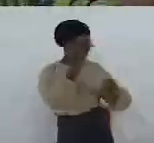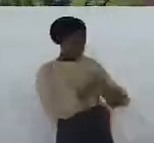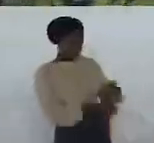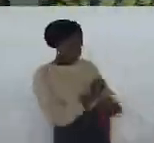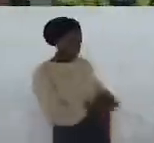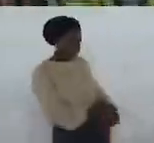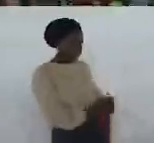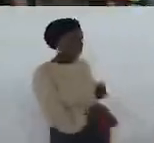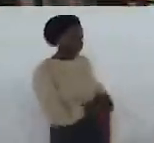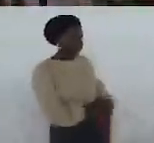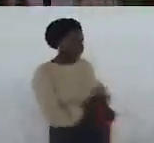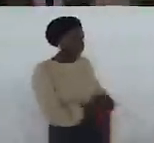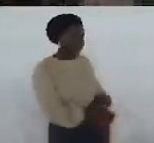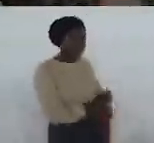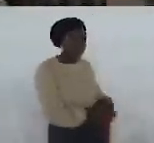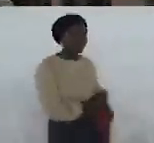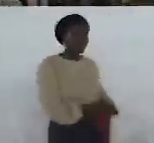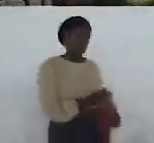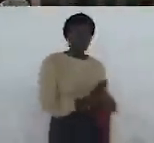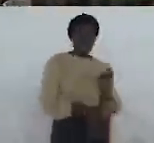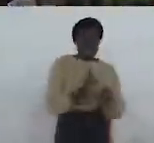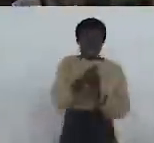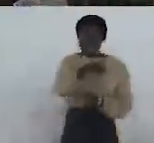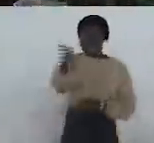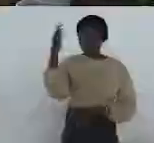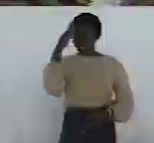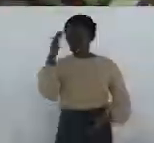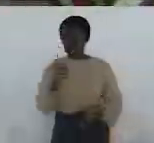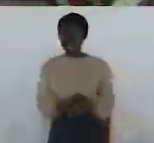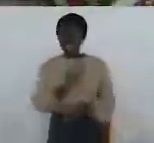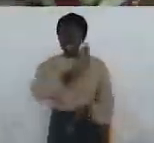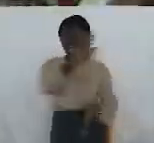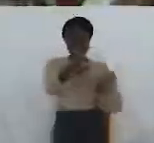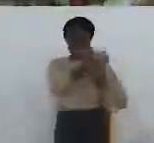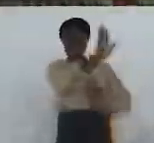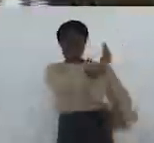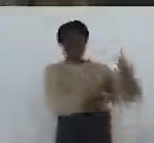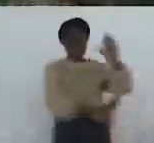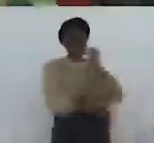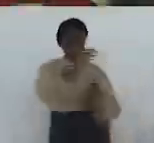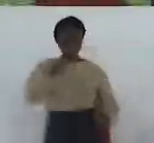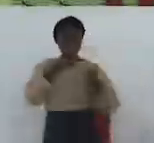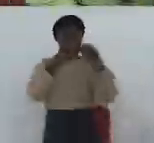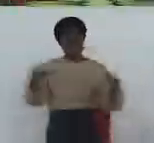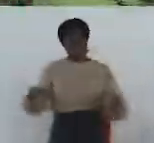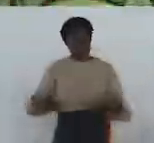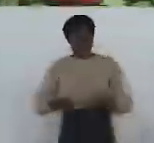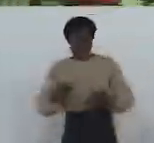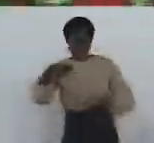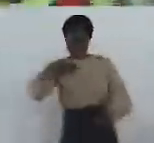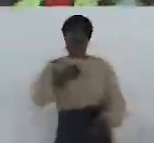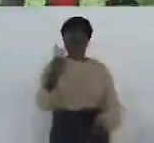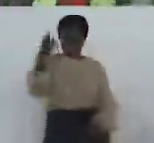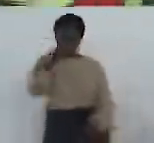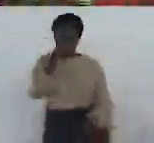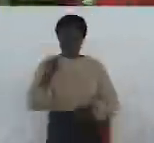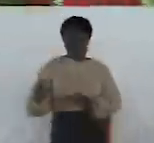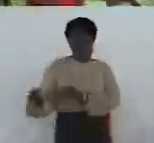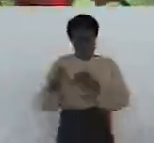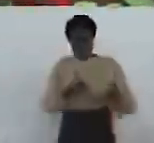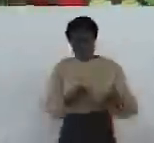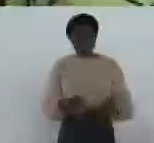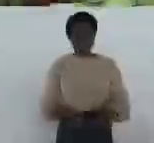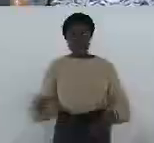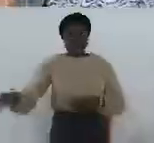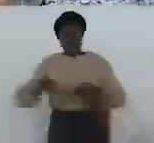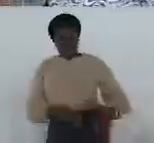Baba if you know that your is really over let me see you move forward somebody